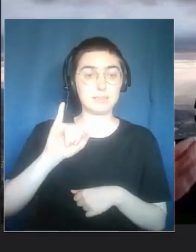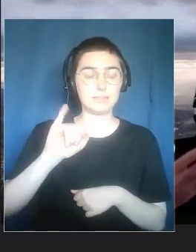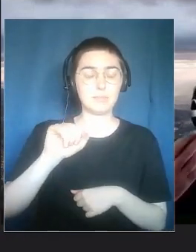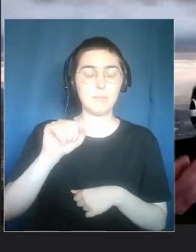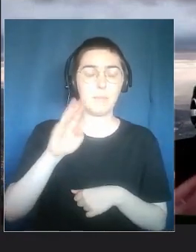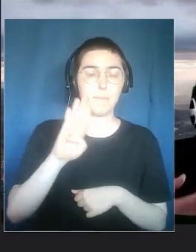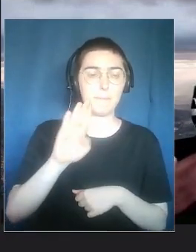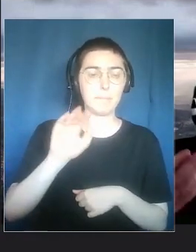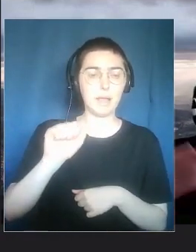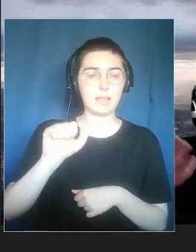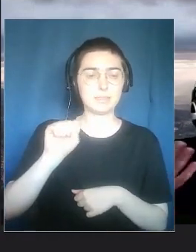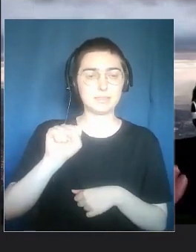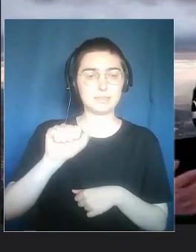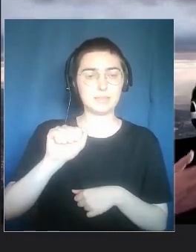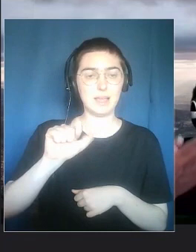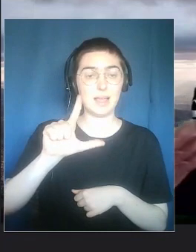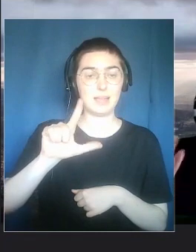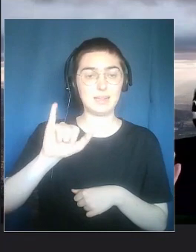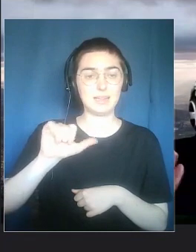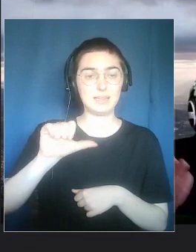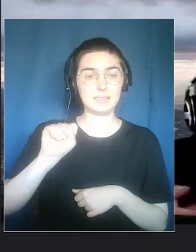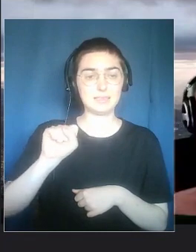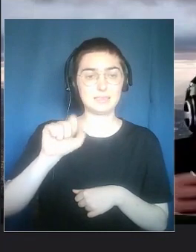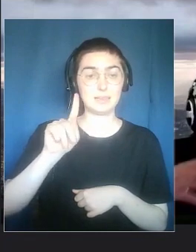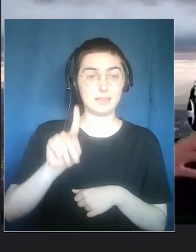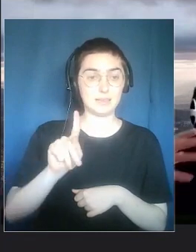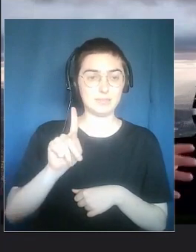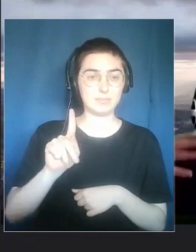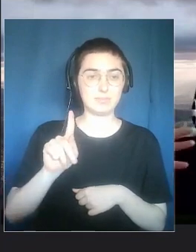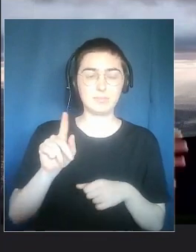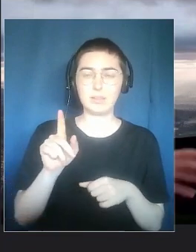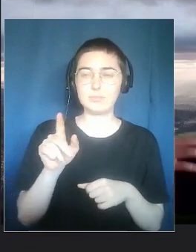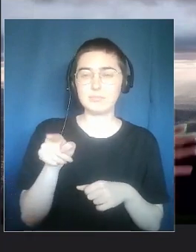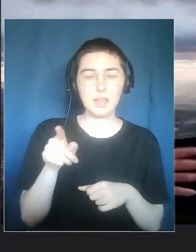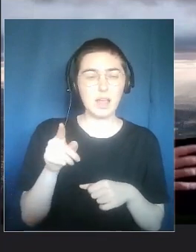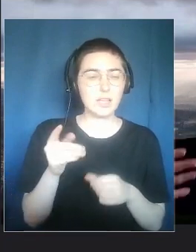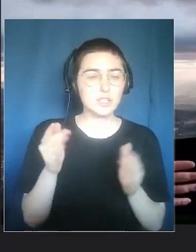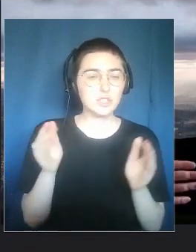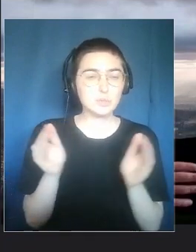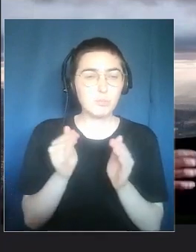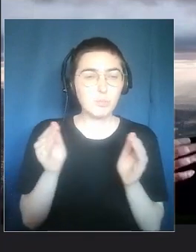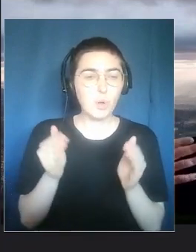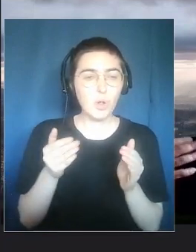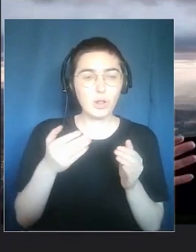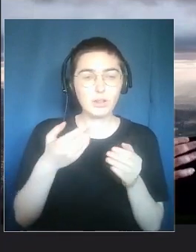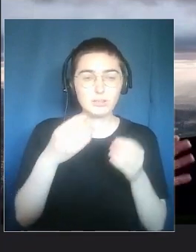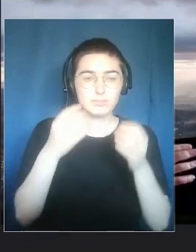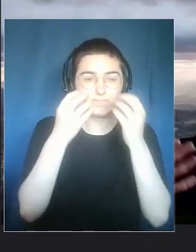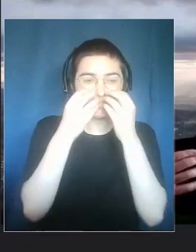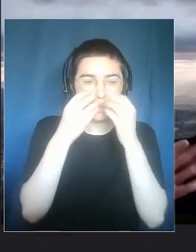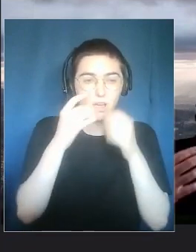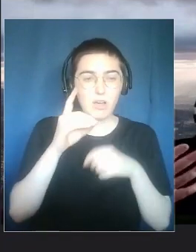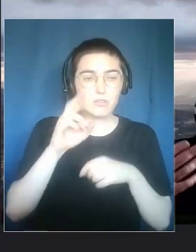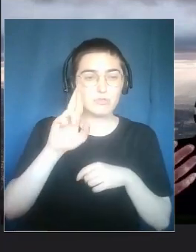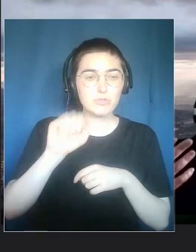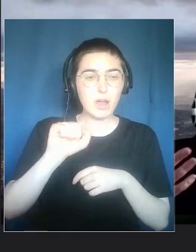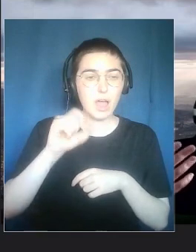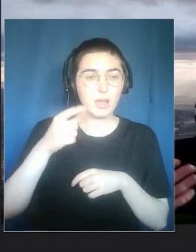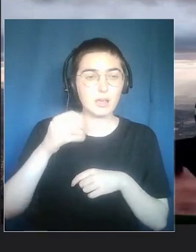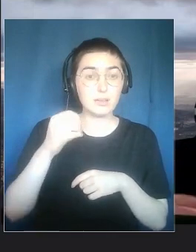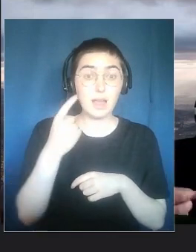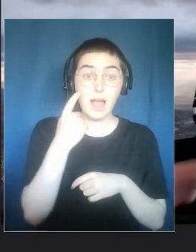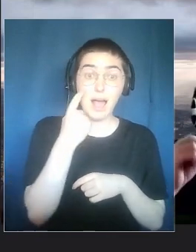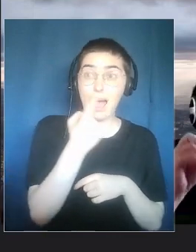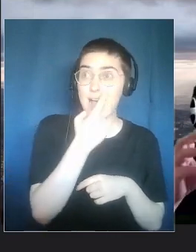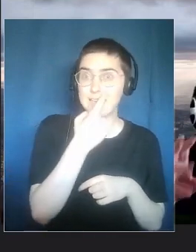found the stories of the elderly people who saw this small